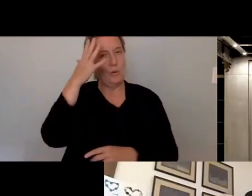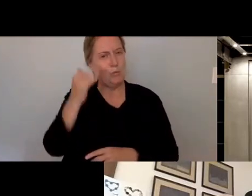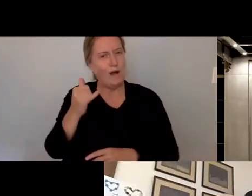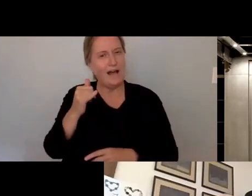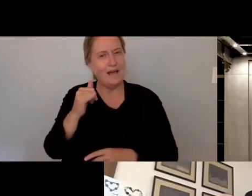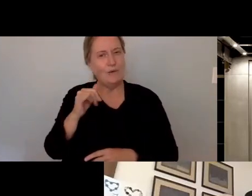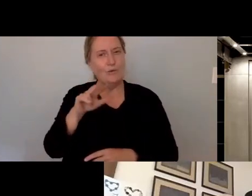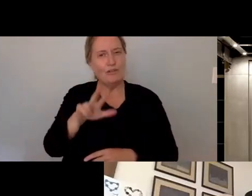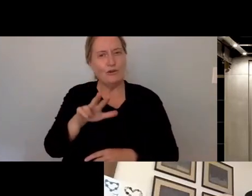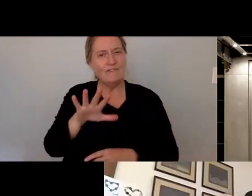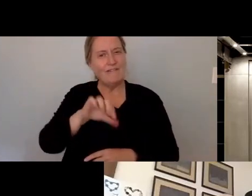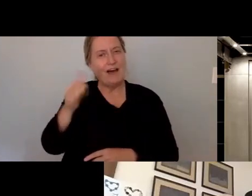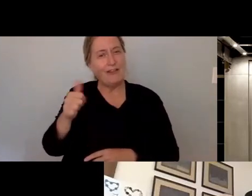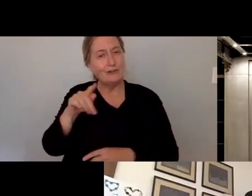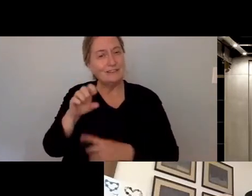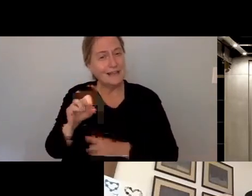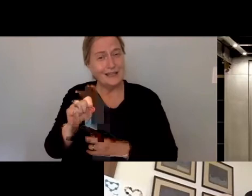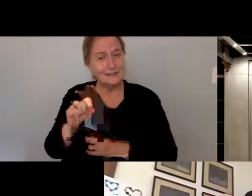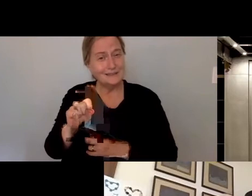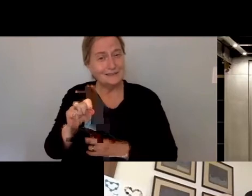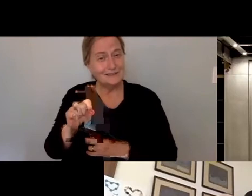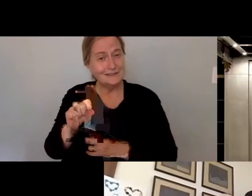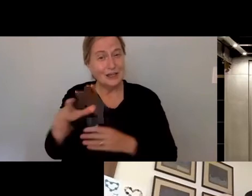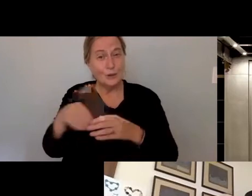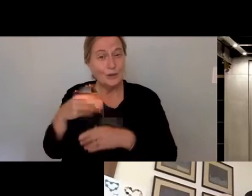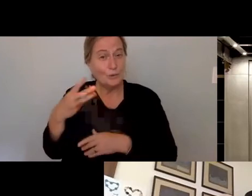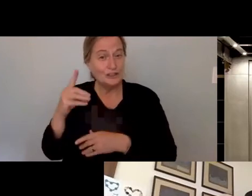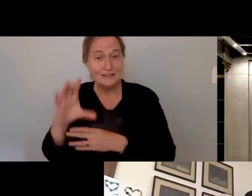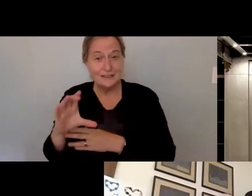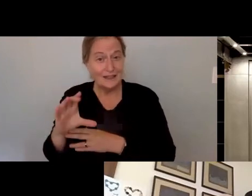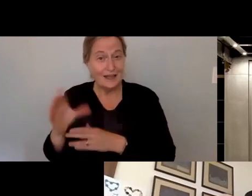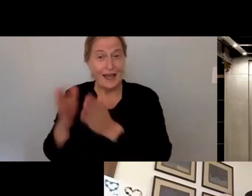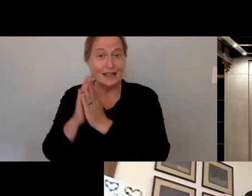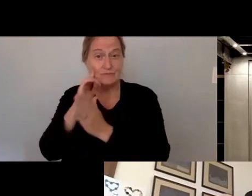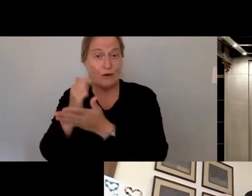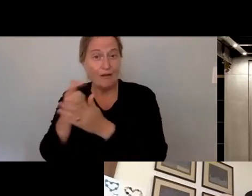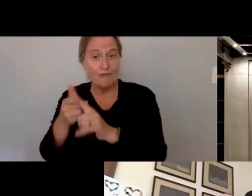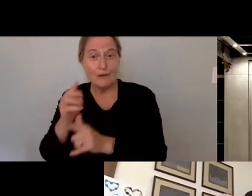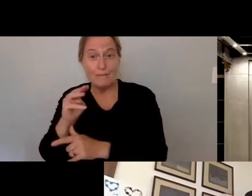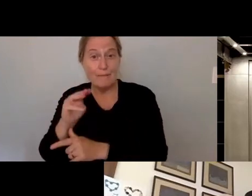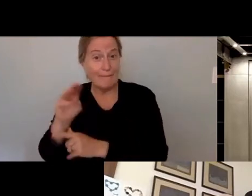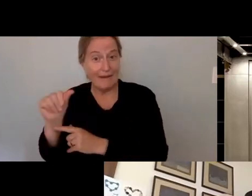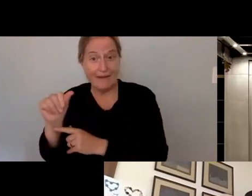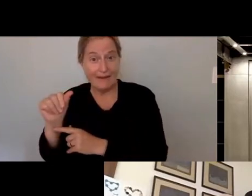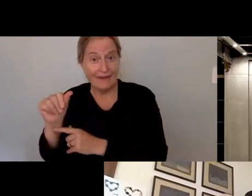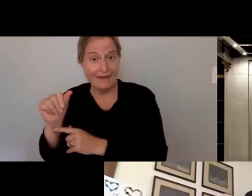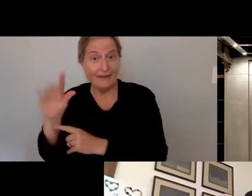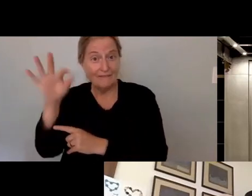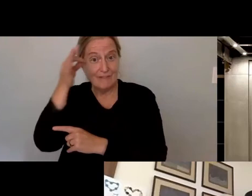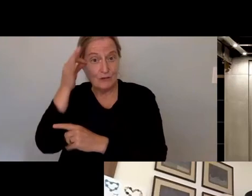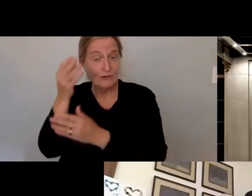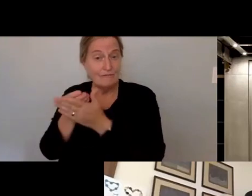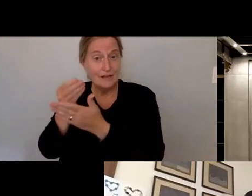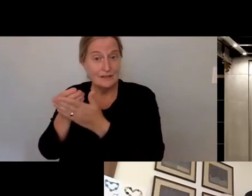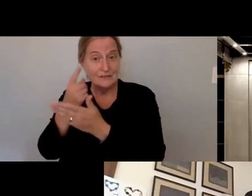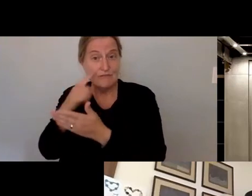35 other states, including the District of Columbia, seek assistance from the Centers for Medicaid Services and get retainer fees for home and community-based